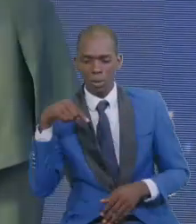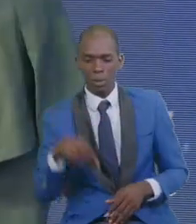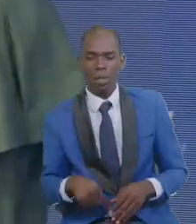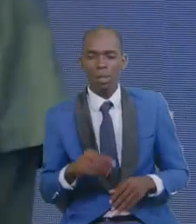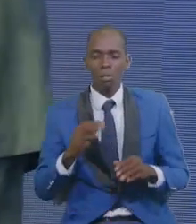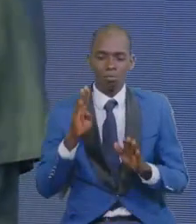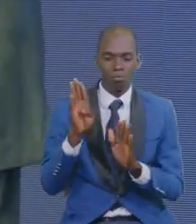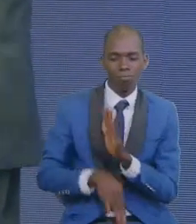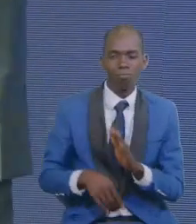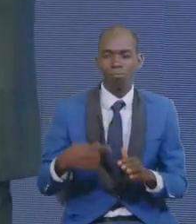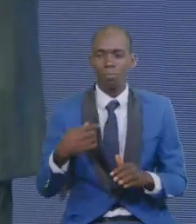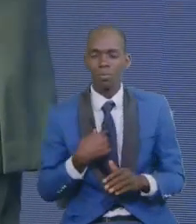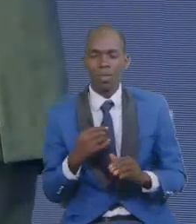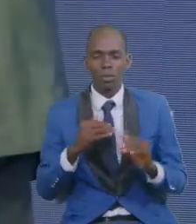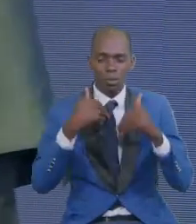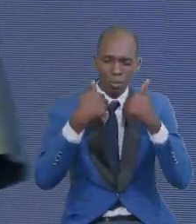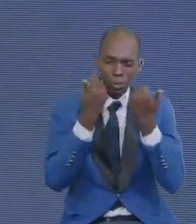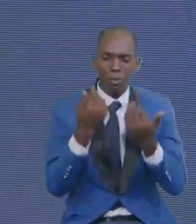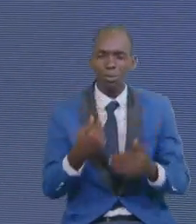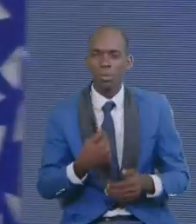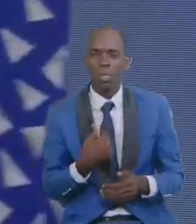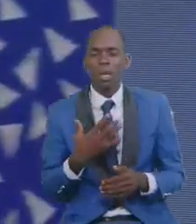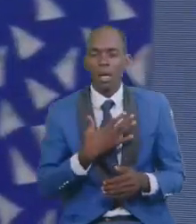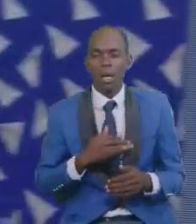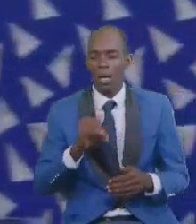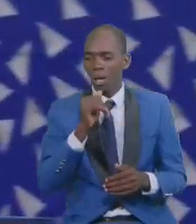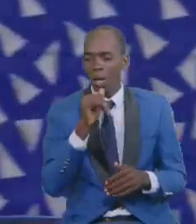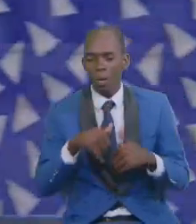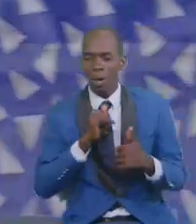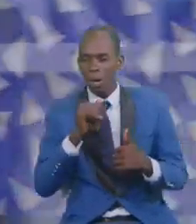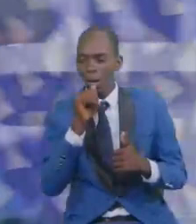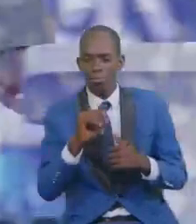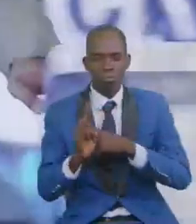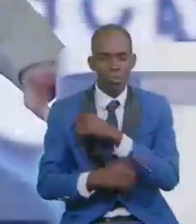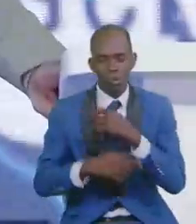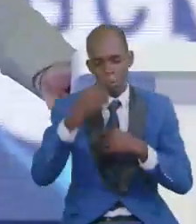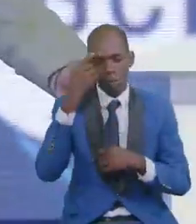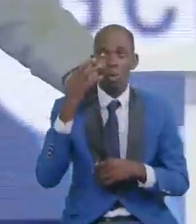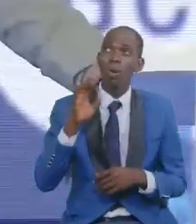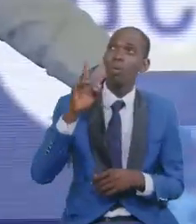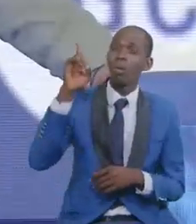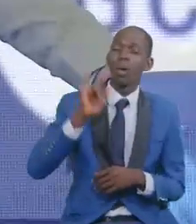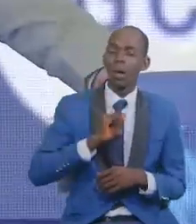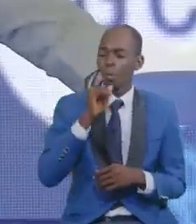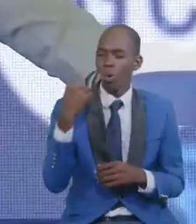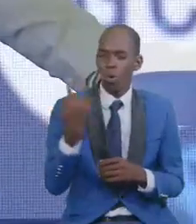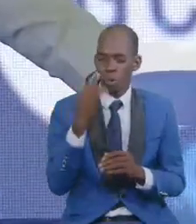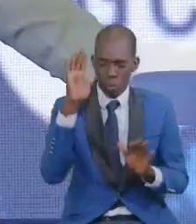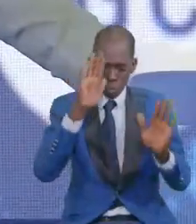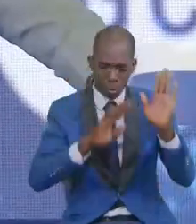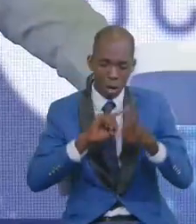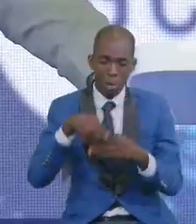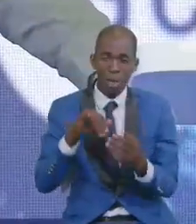and how I am reproached because of him, if I'm always thinking of that, I cannot bear and